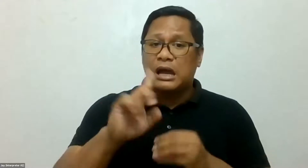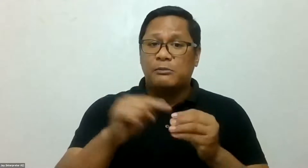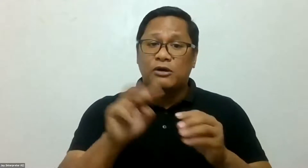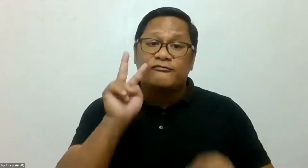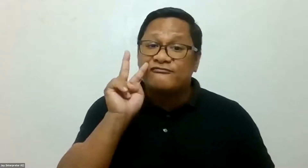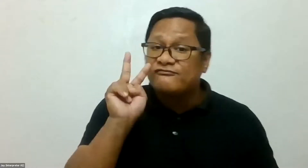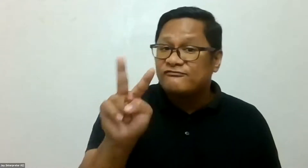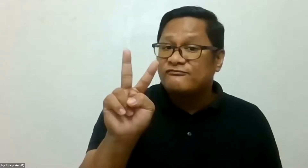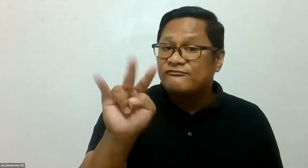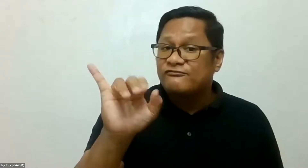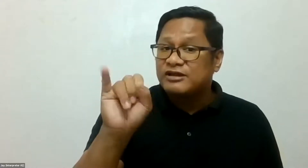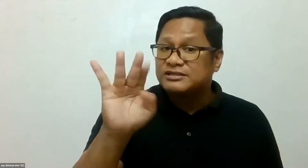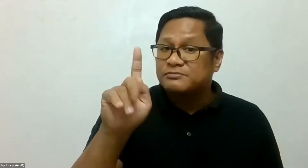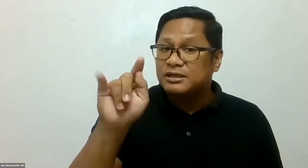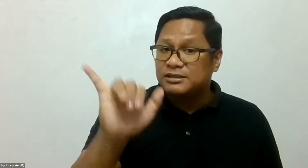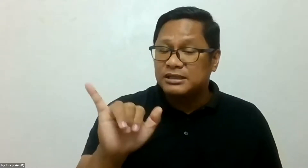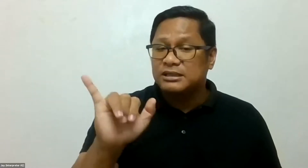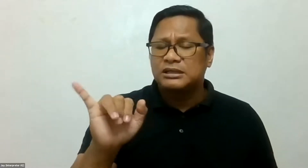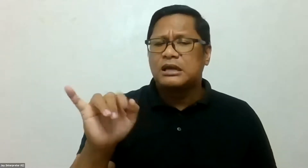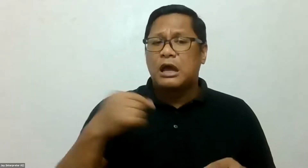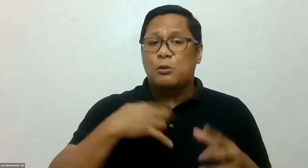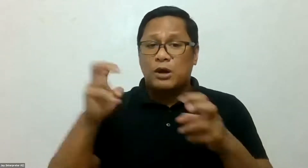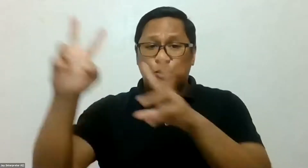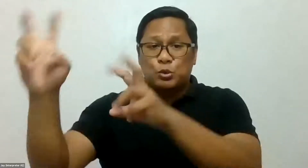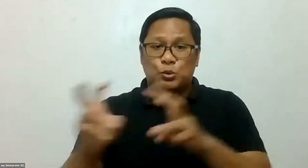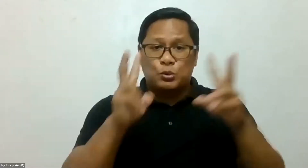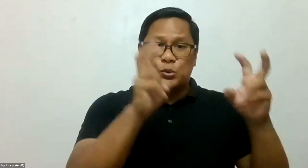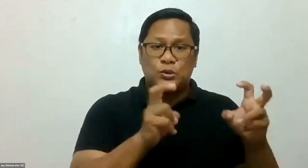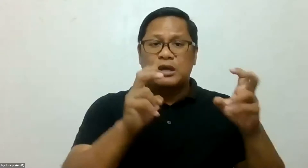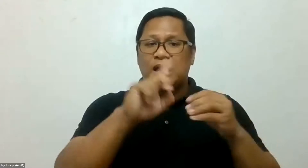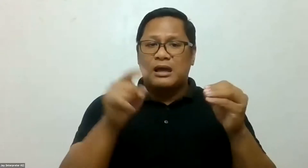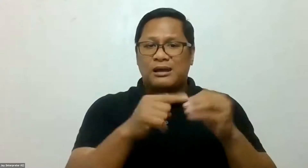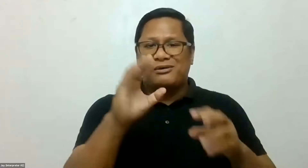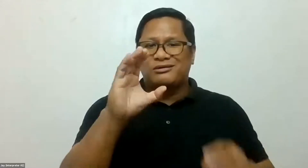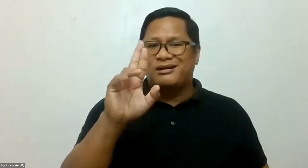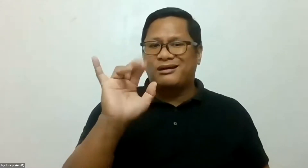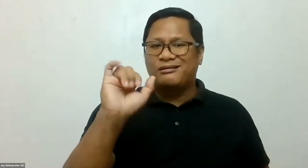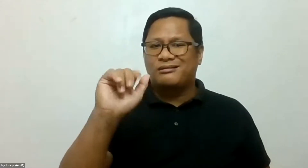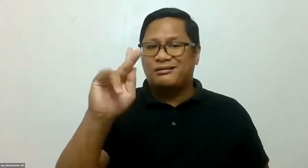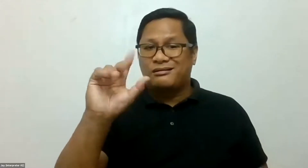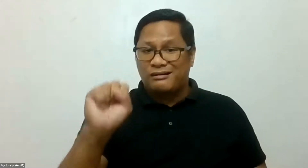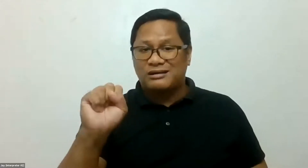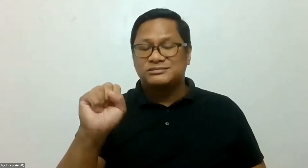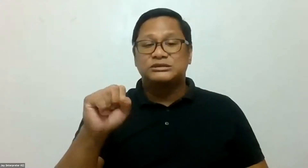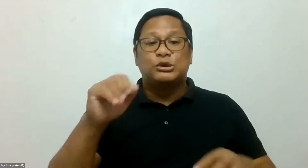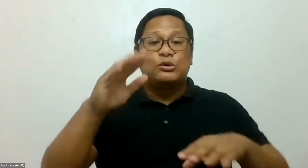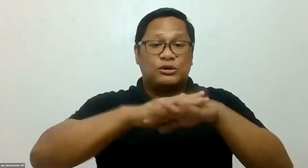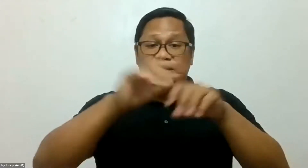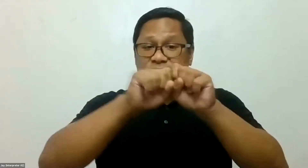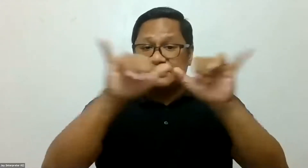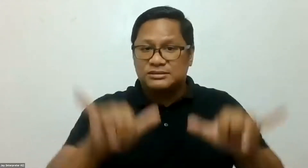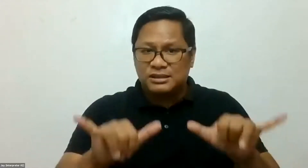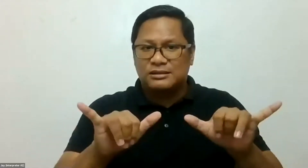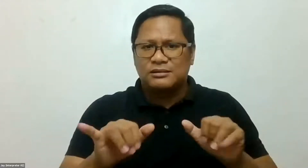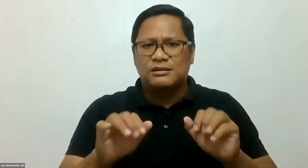visibility. I'd like to take the metaphor of Dr. Ulep about the cracks in the system. Pwede po natin